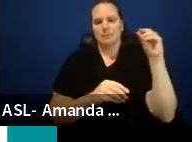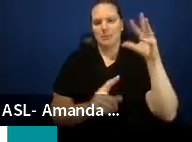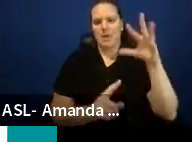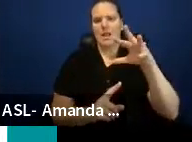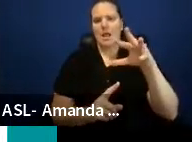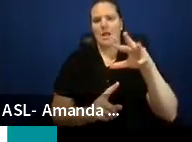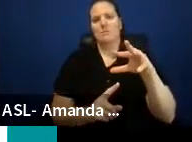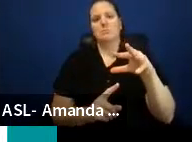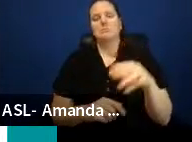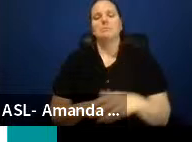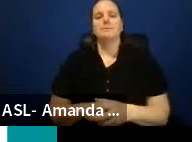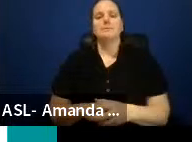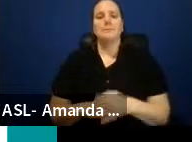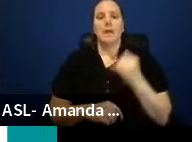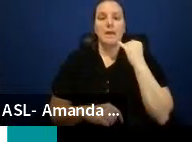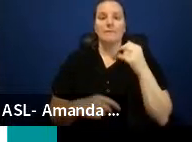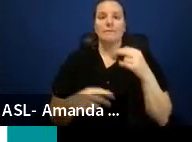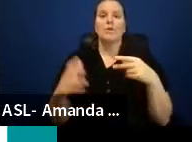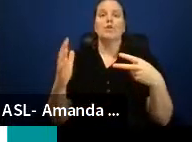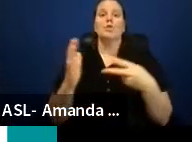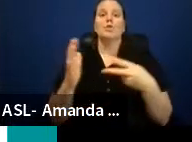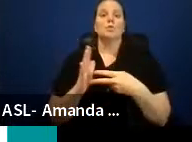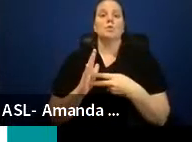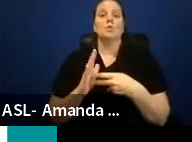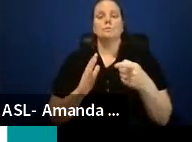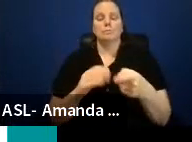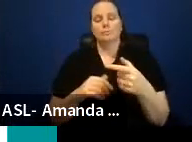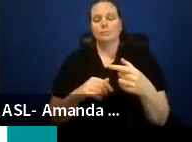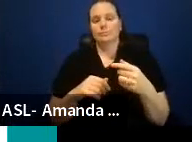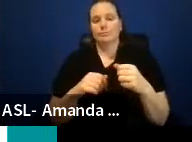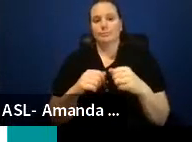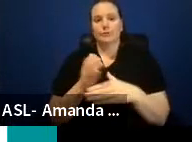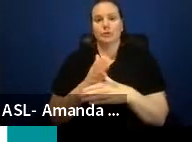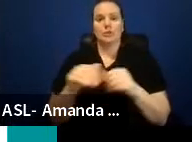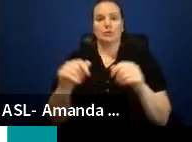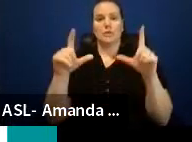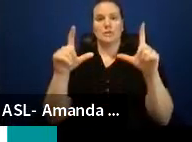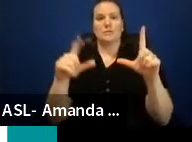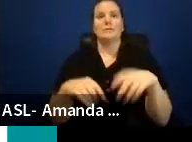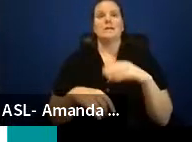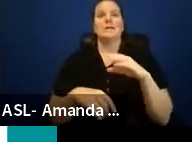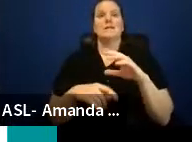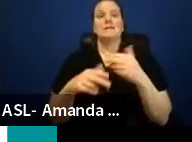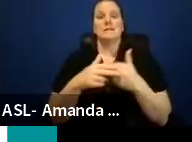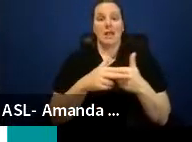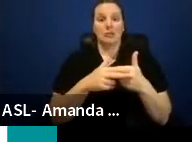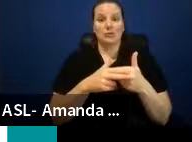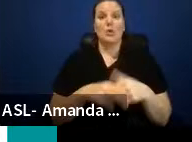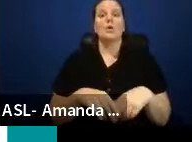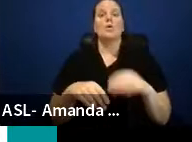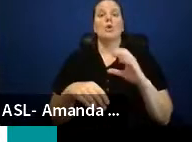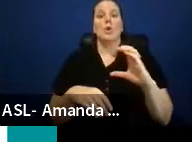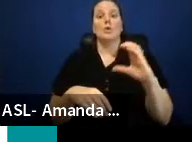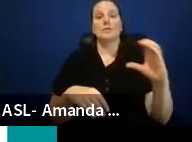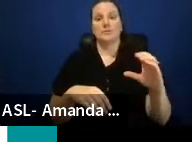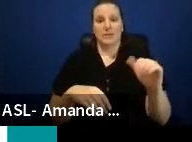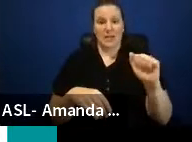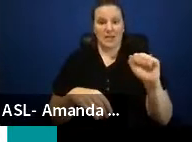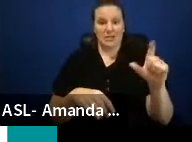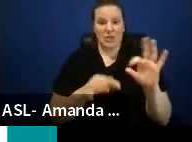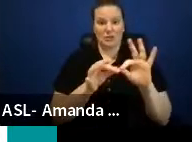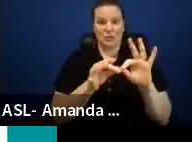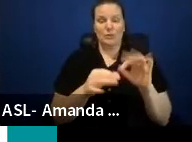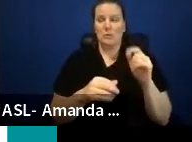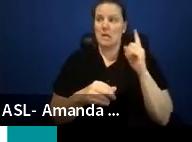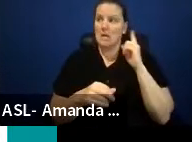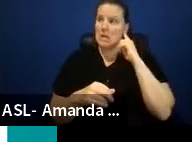those watching on YouTube, when we screen share, you'll be able to see the slideshow, closed captioning, and the ASL interpreter. You will still be able to hear